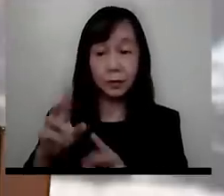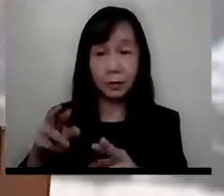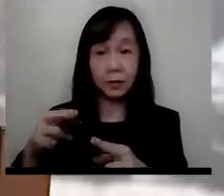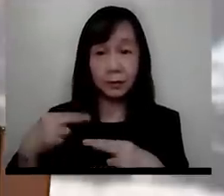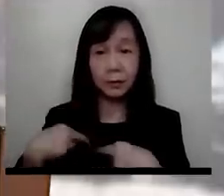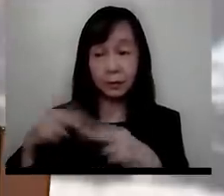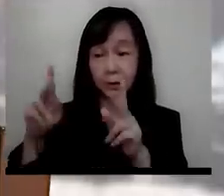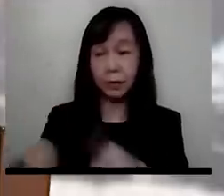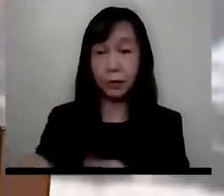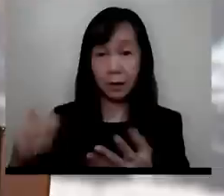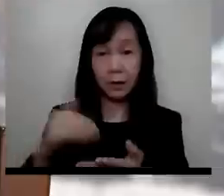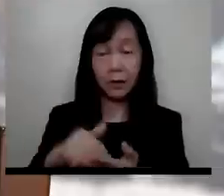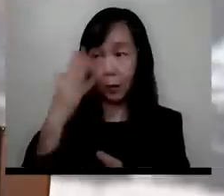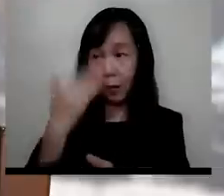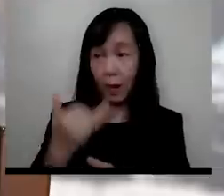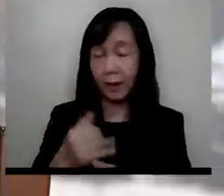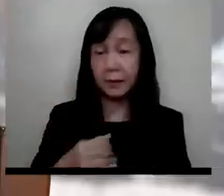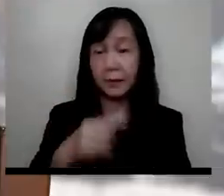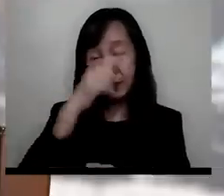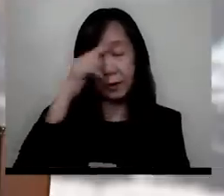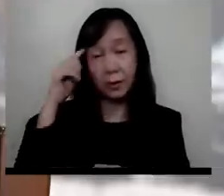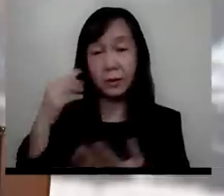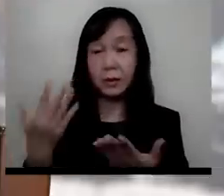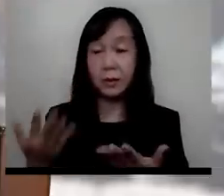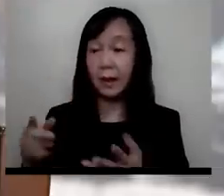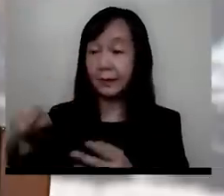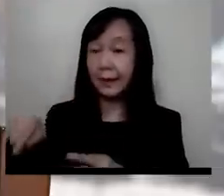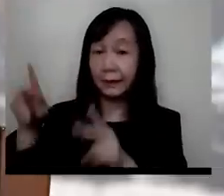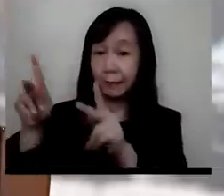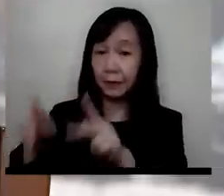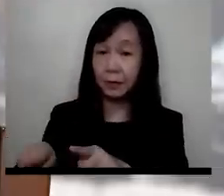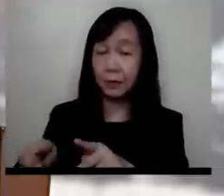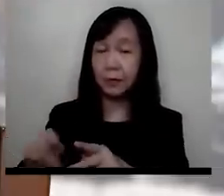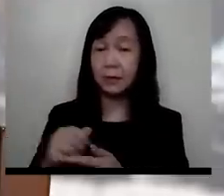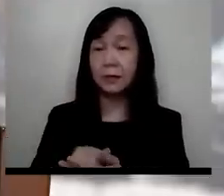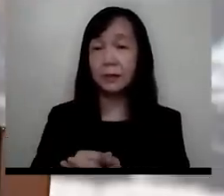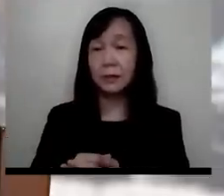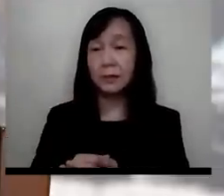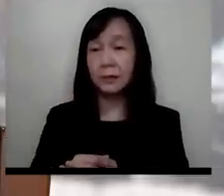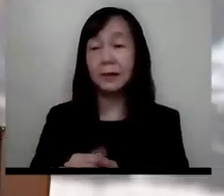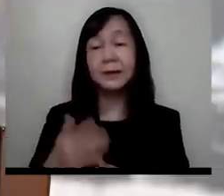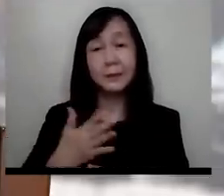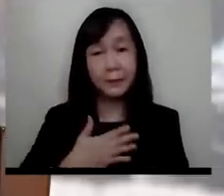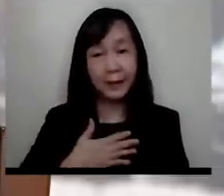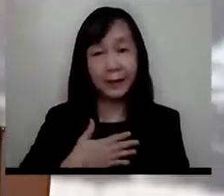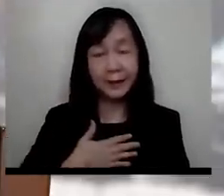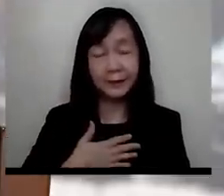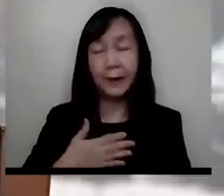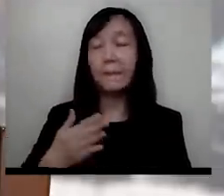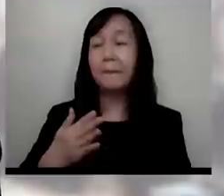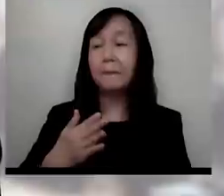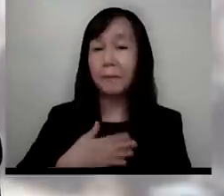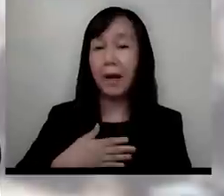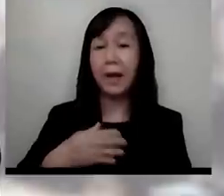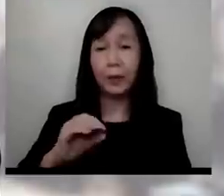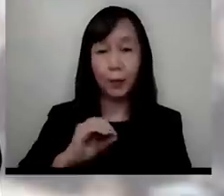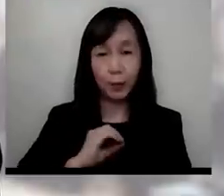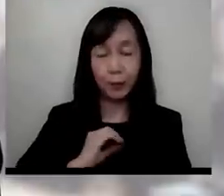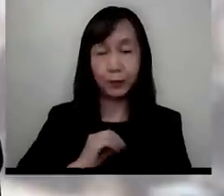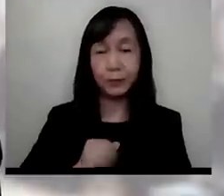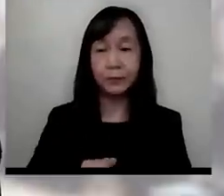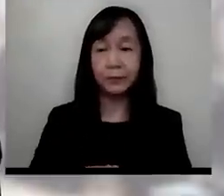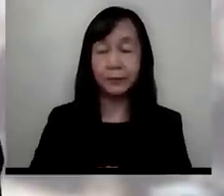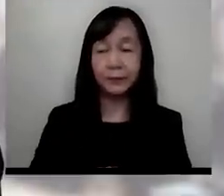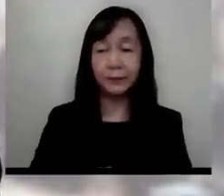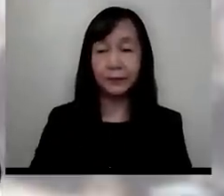Why? Because that person Is mine My own When